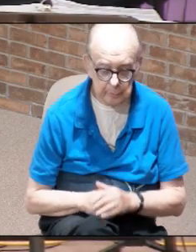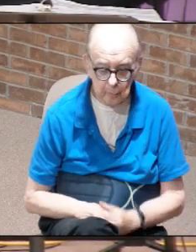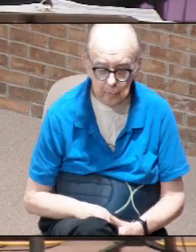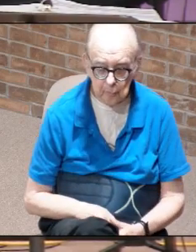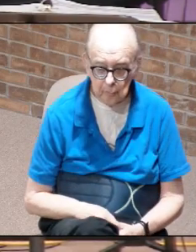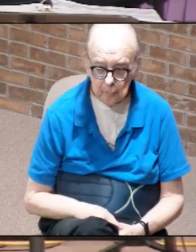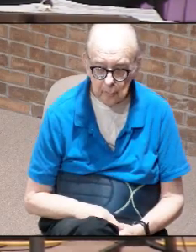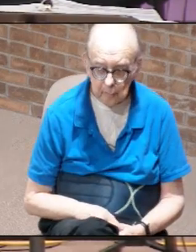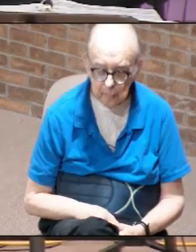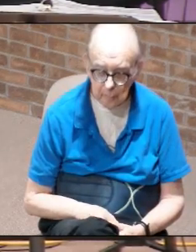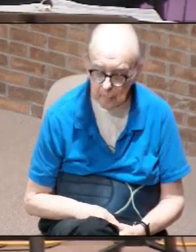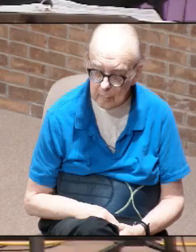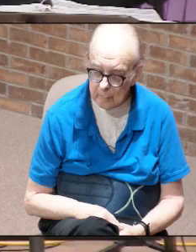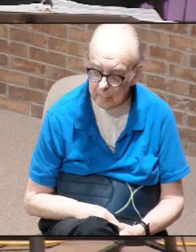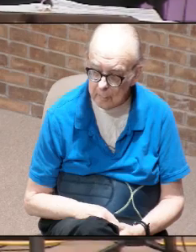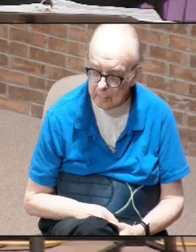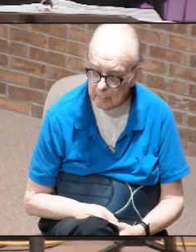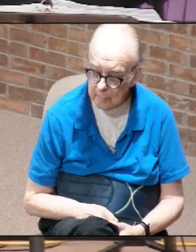our